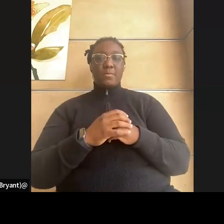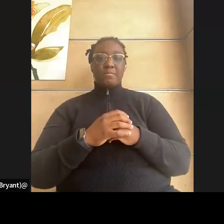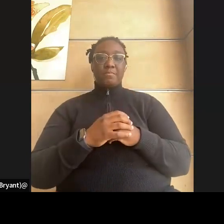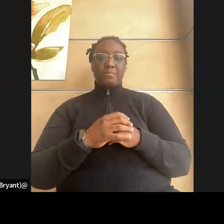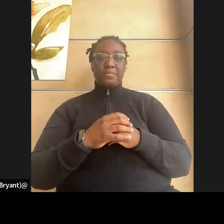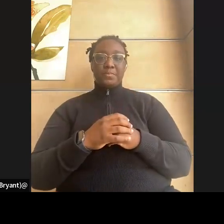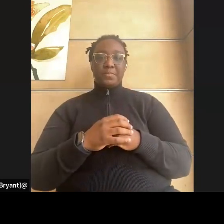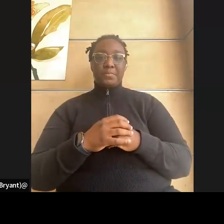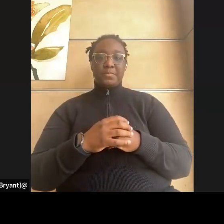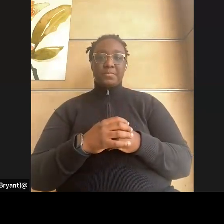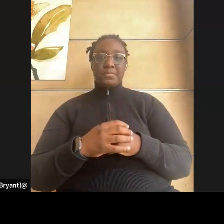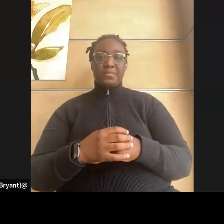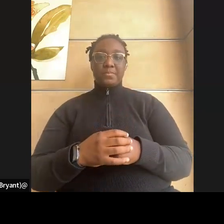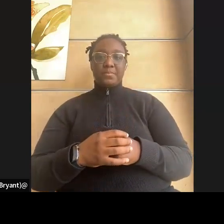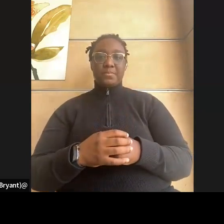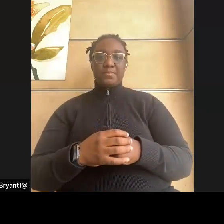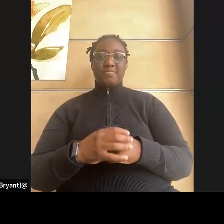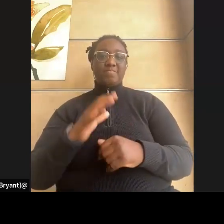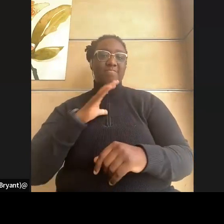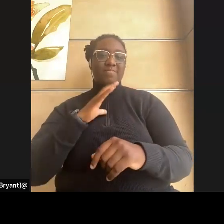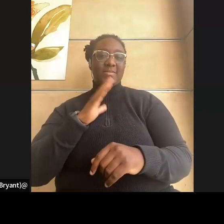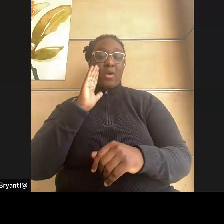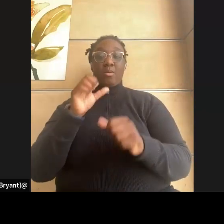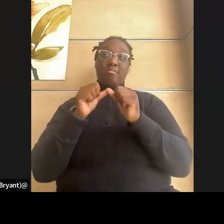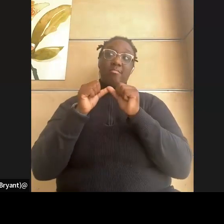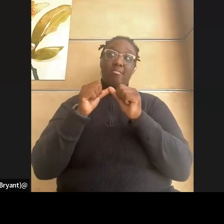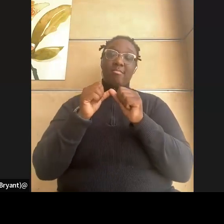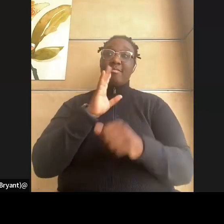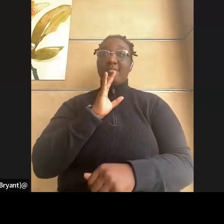I'm sorry about that. That's okay. I'll keep talking while you're pulling those up.